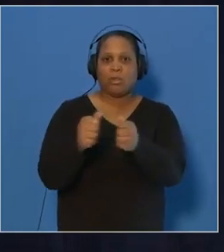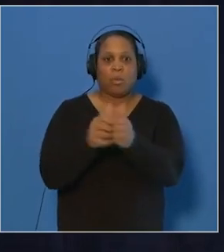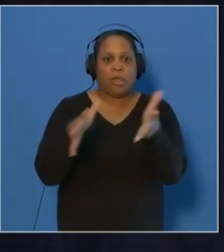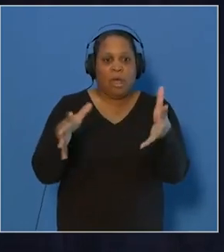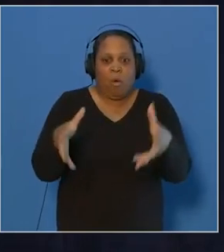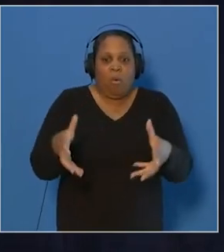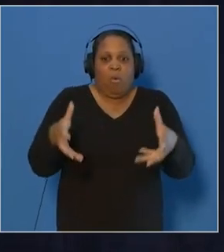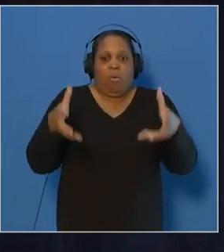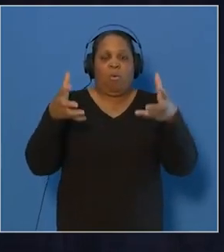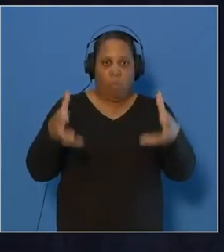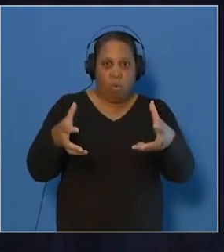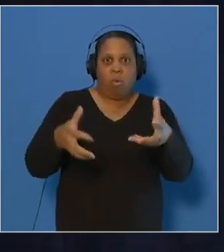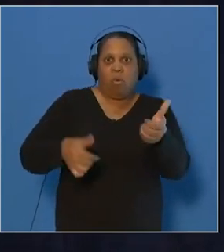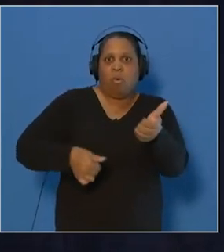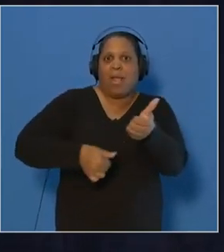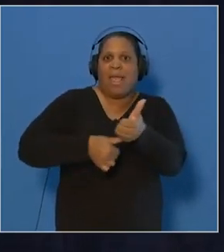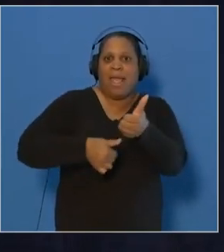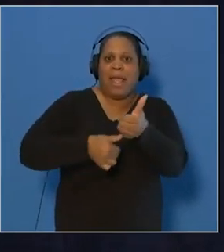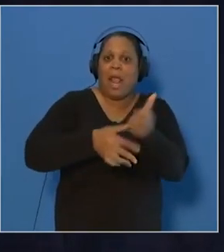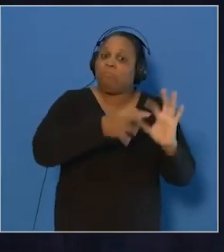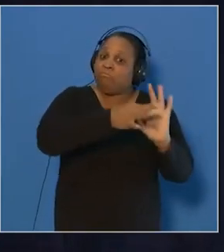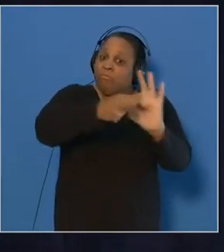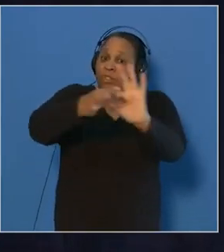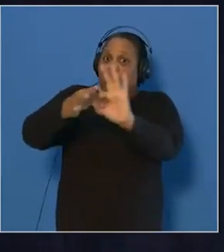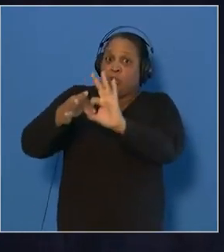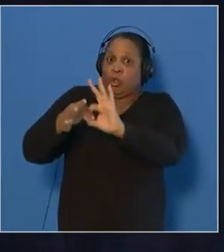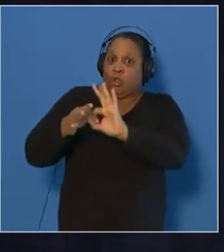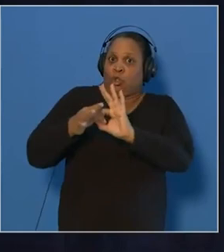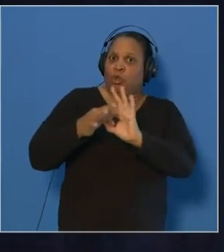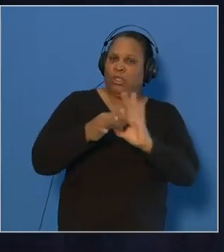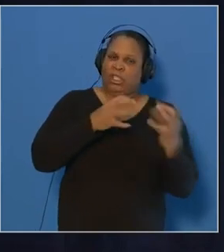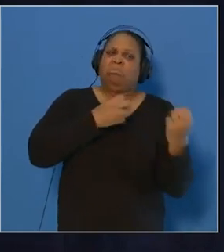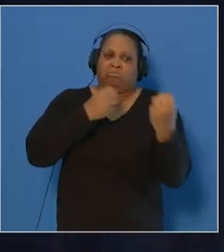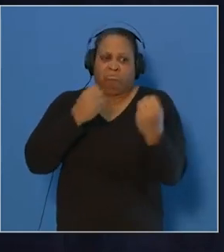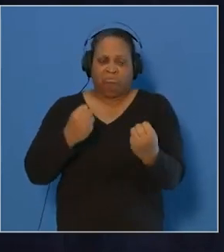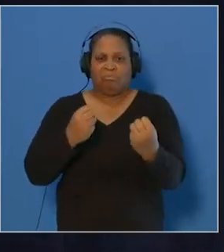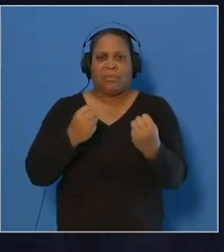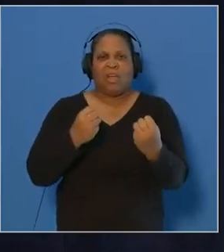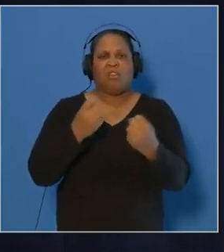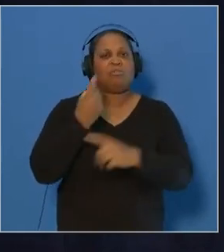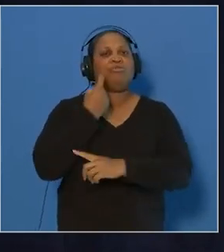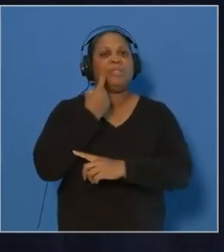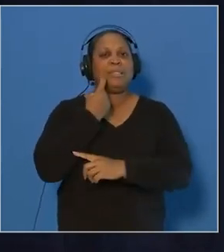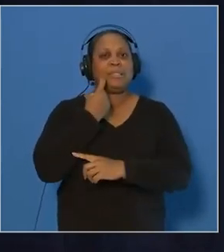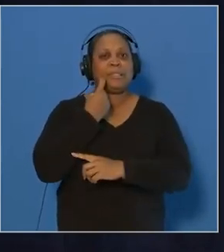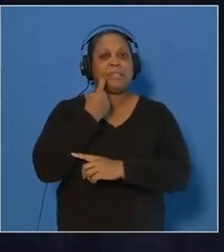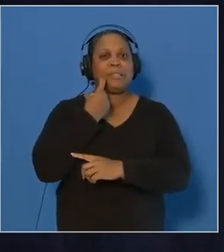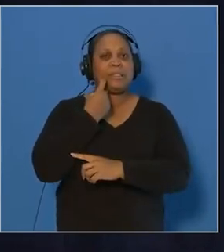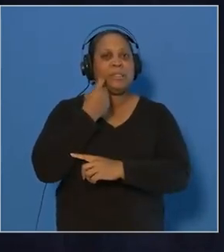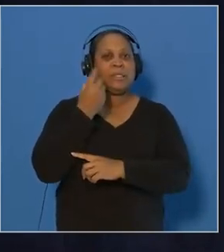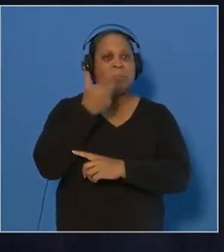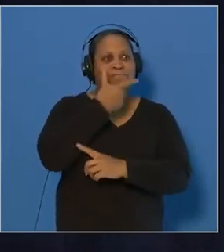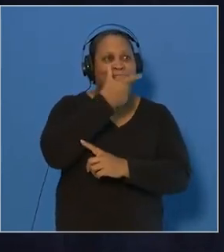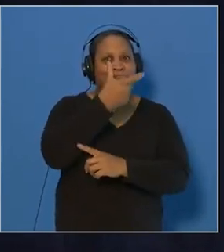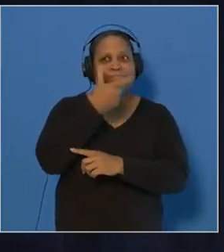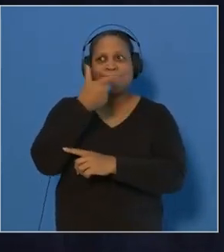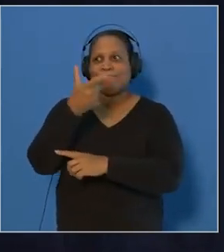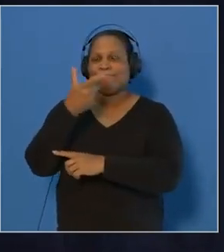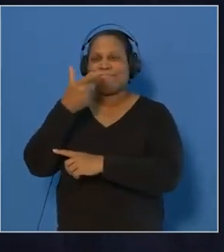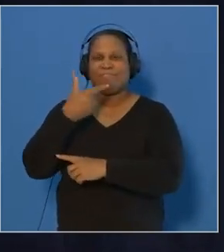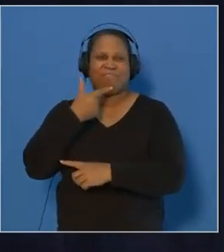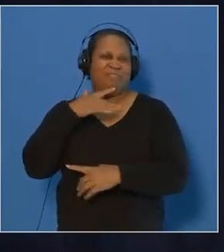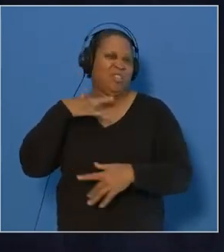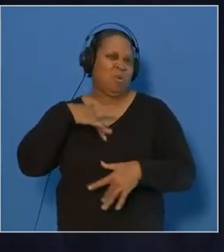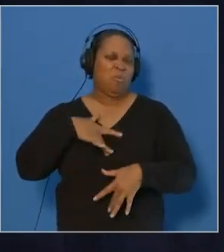and unity as a people. And yes, recently I also saw some of the disappointing videos and